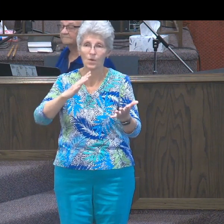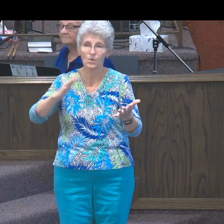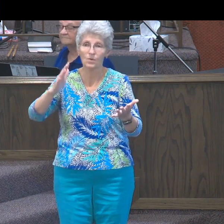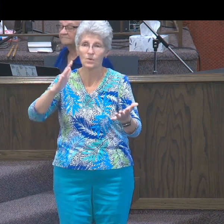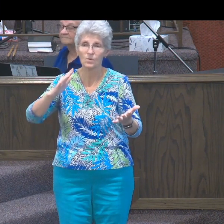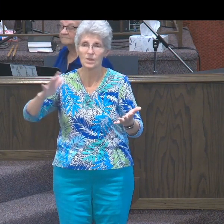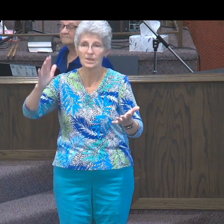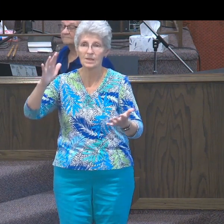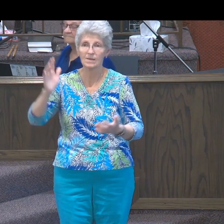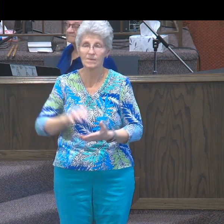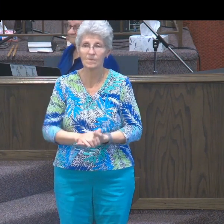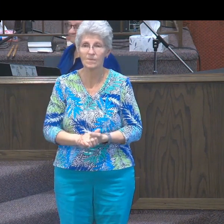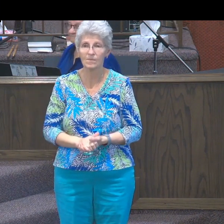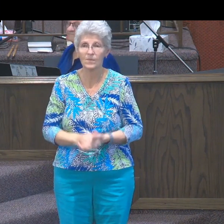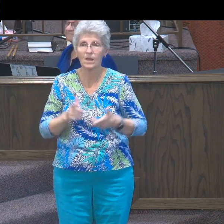glory.